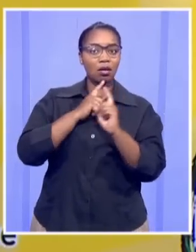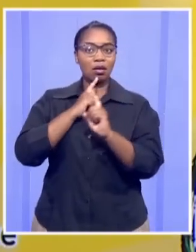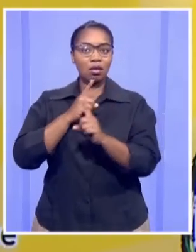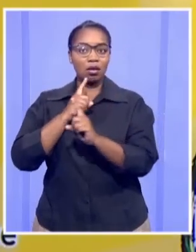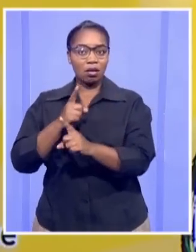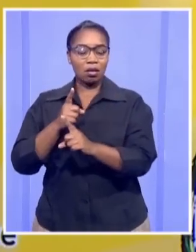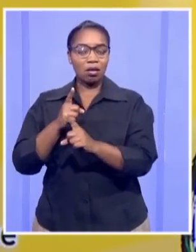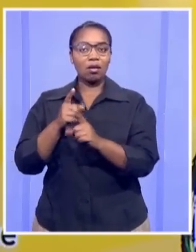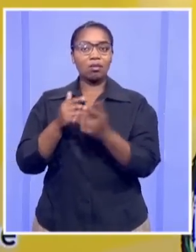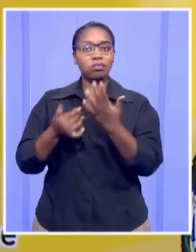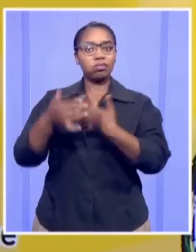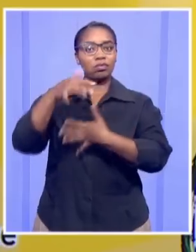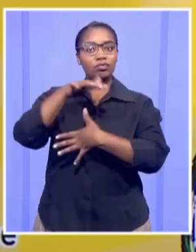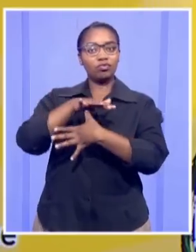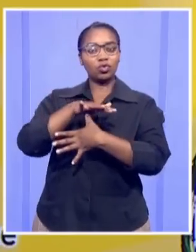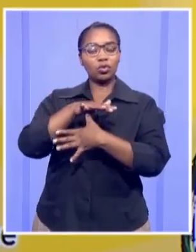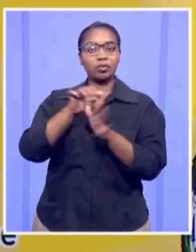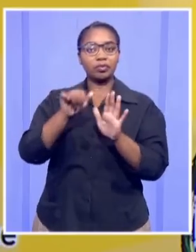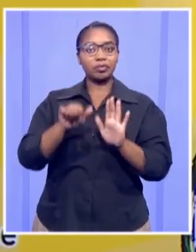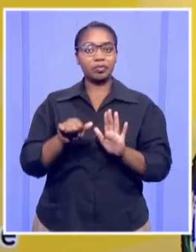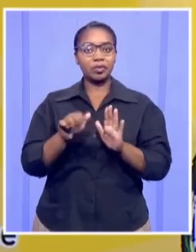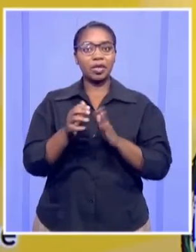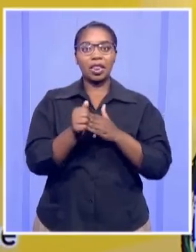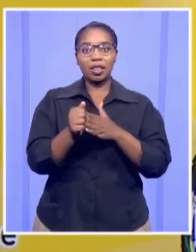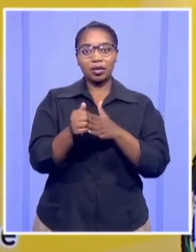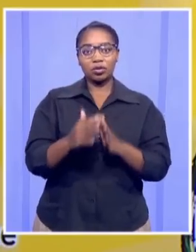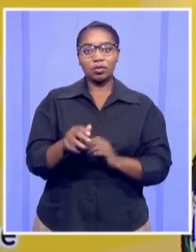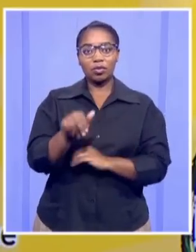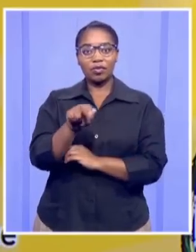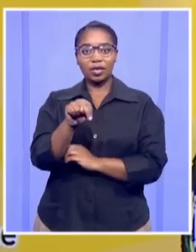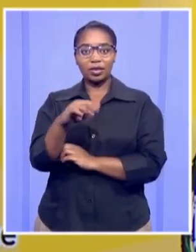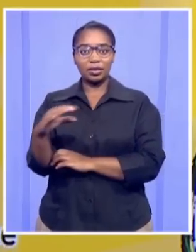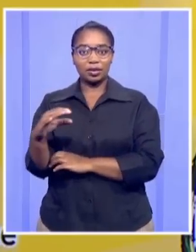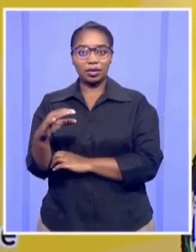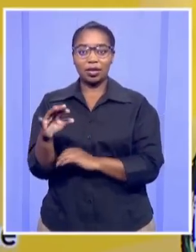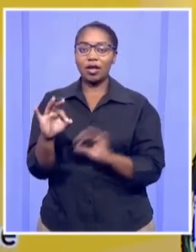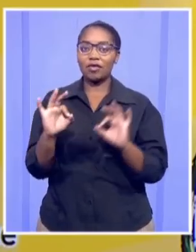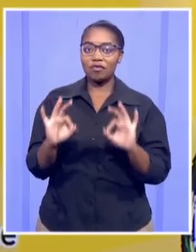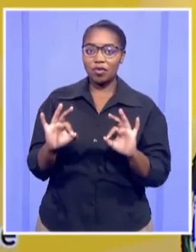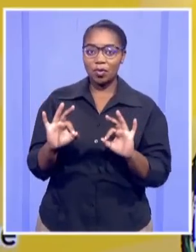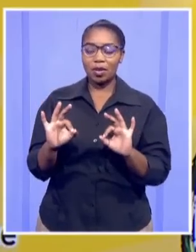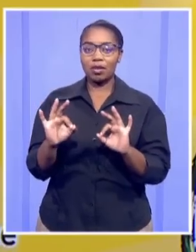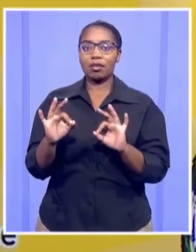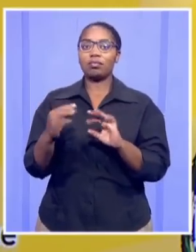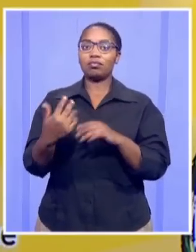briefings throughout the 55th National Conference.